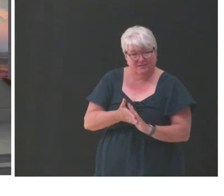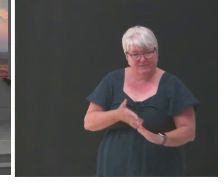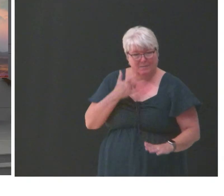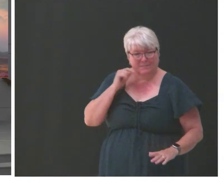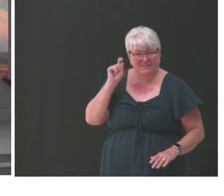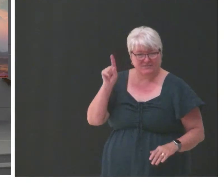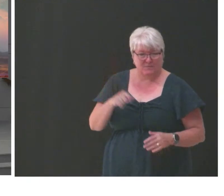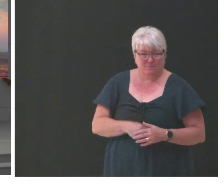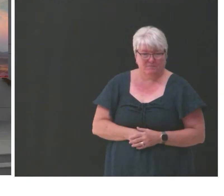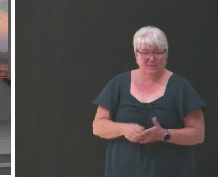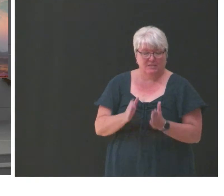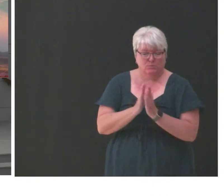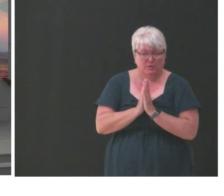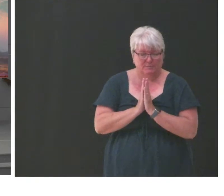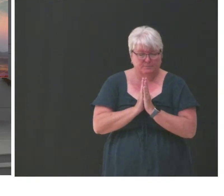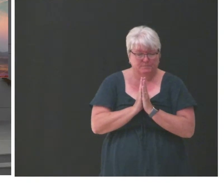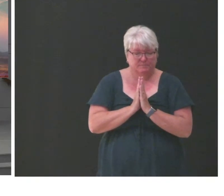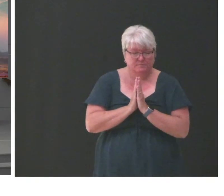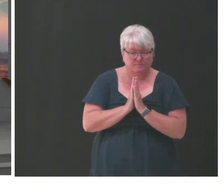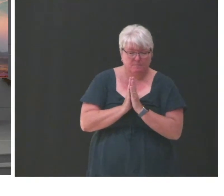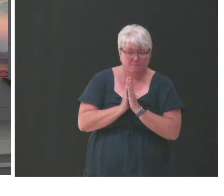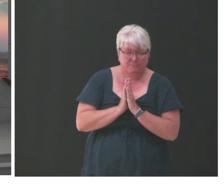that. So let's pray.